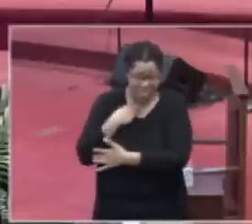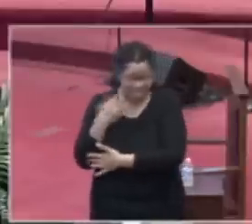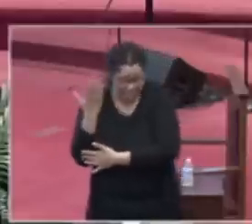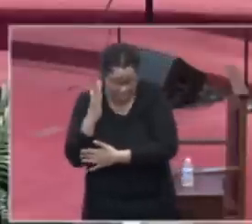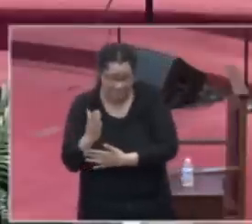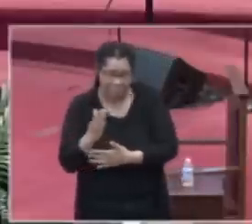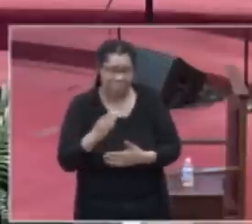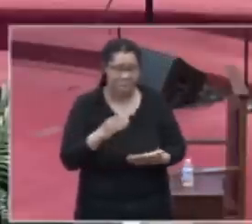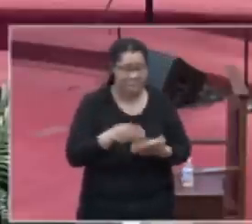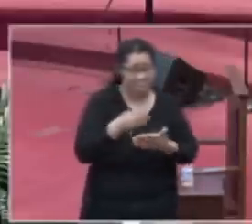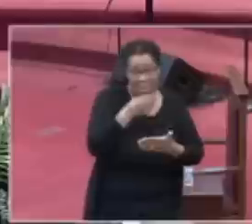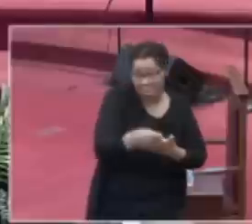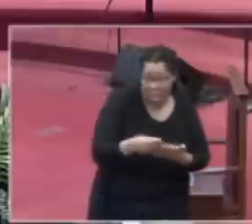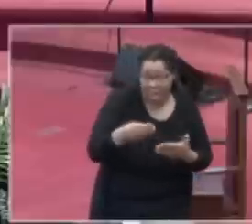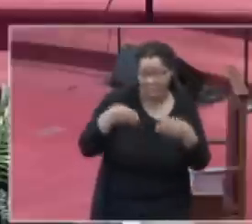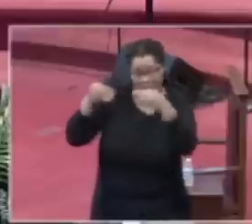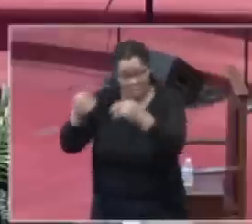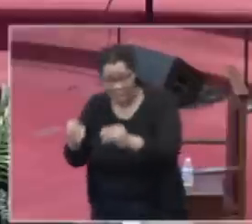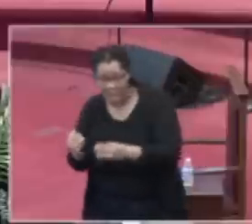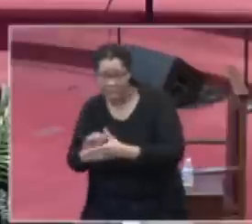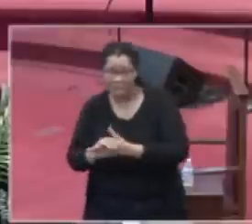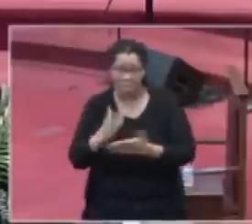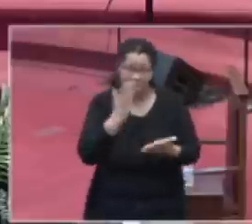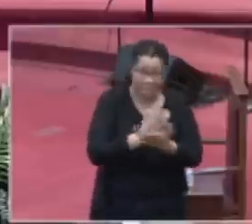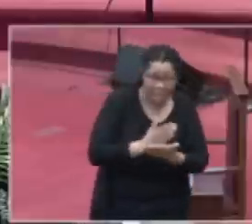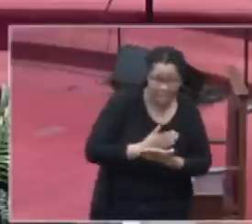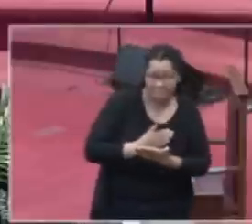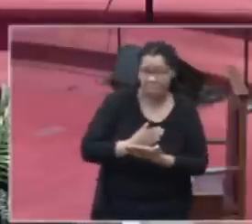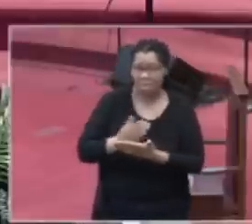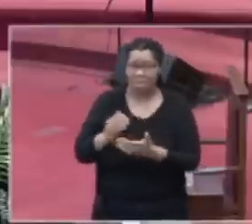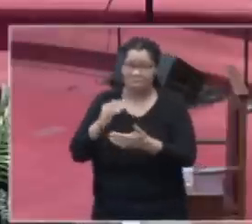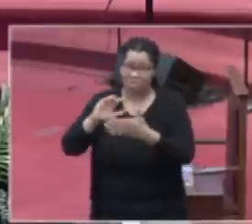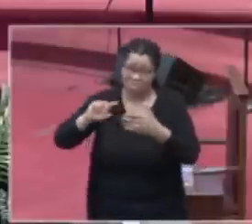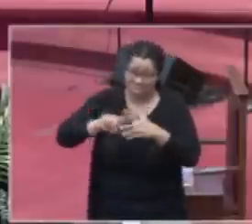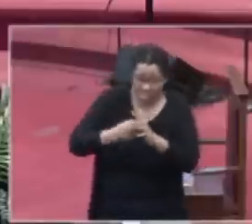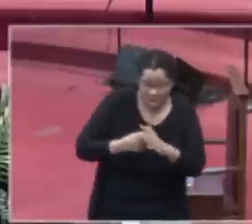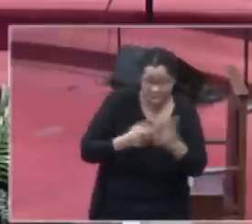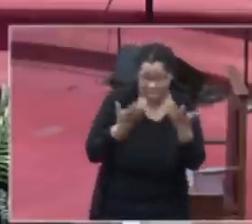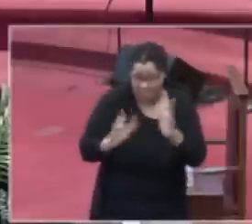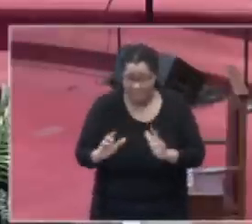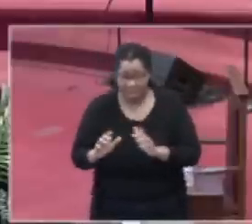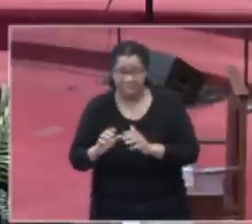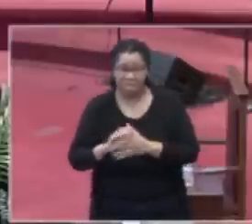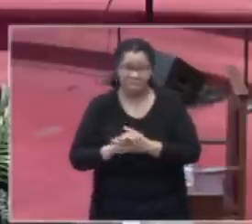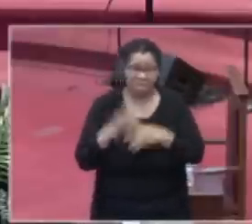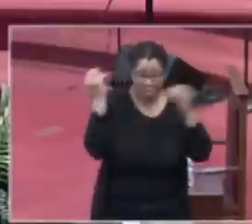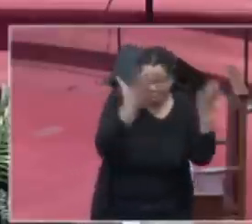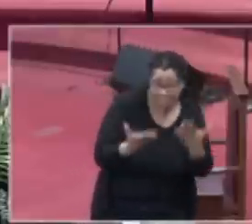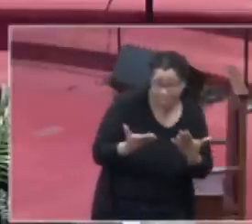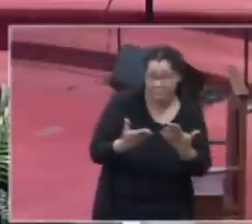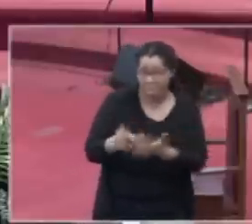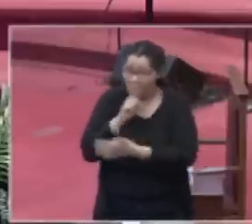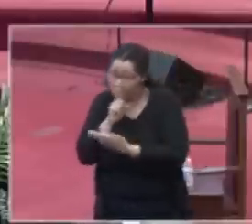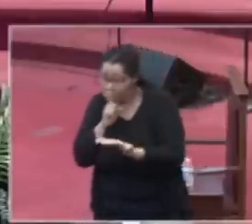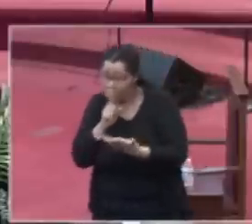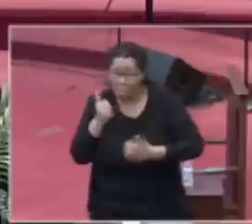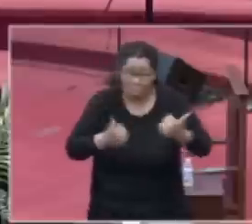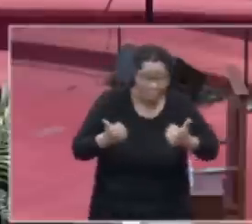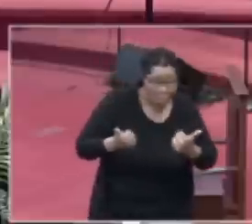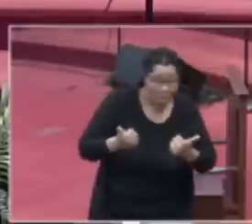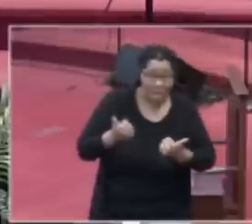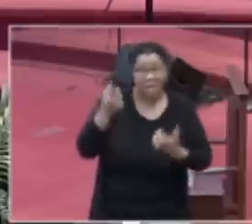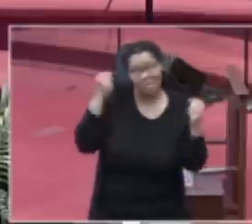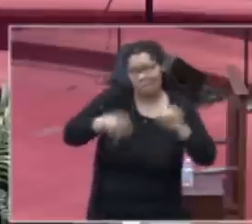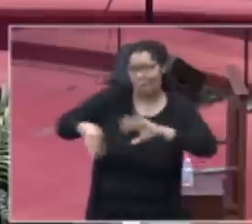buy or do we sell? Do we start or do we sever? Do we promote or do we not promote? And then I have to turn it over to